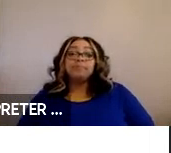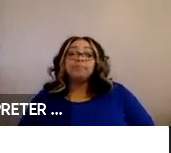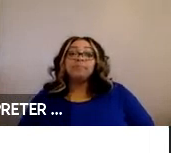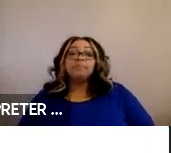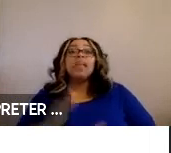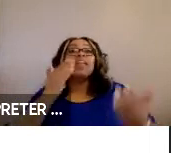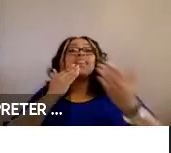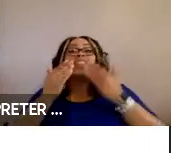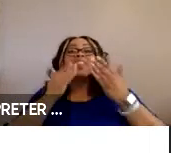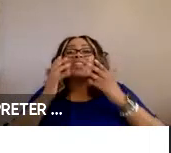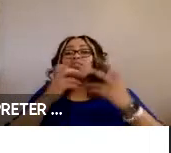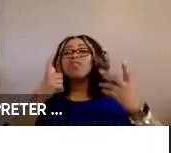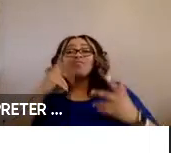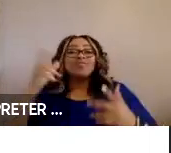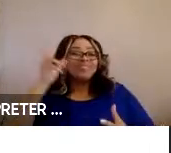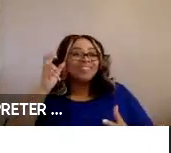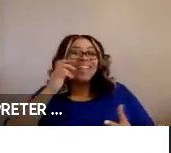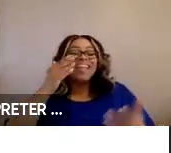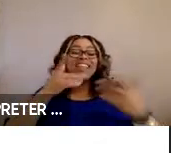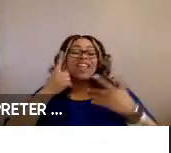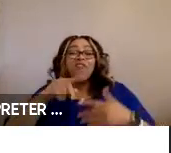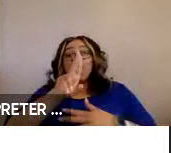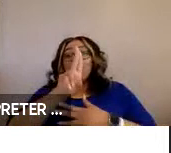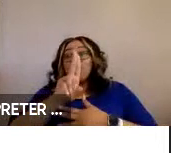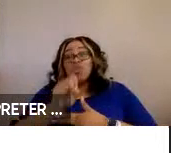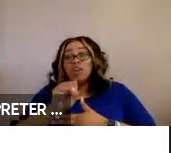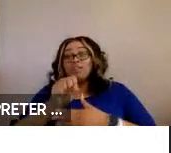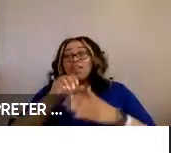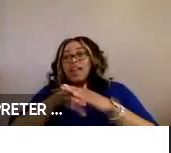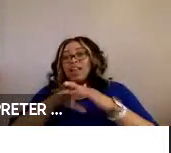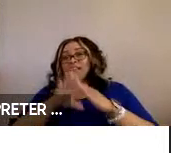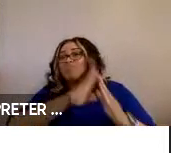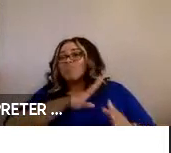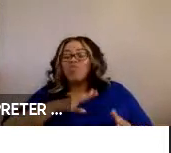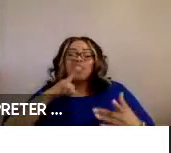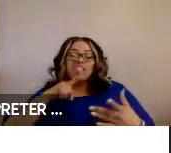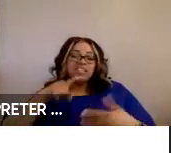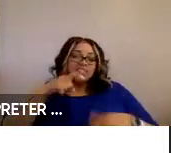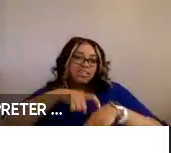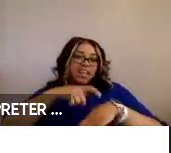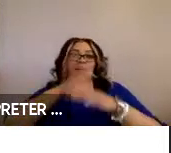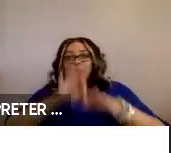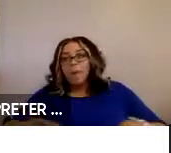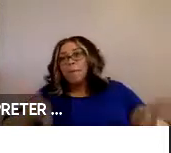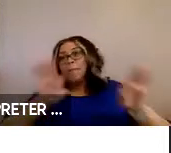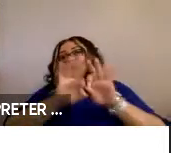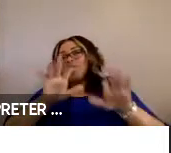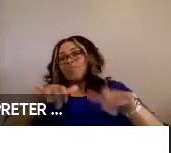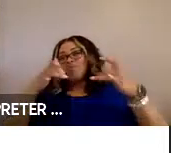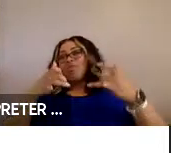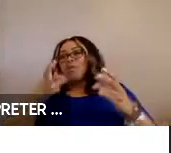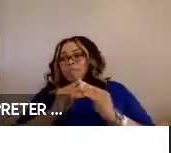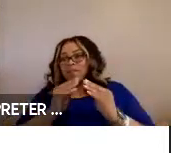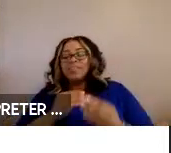Thank you all so much for listening, and thanks to the United States Access Board for convening this timely and important forum series.